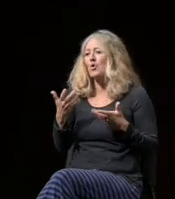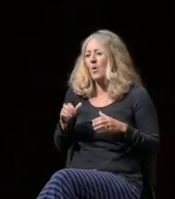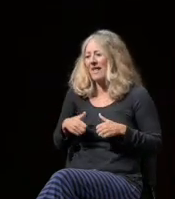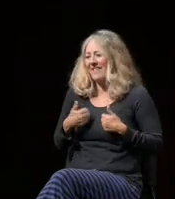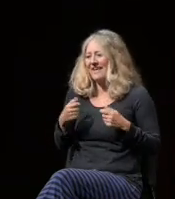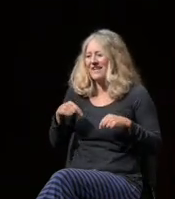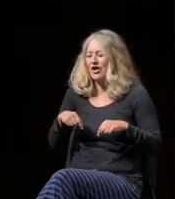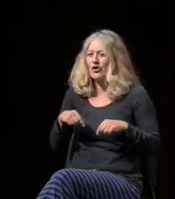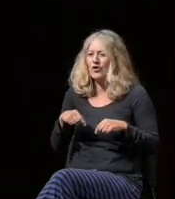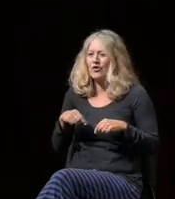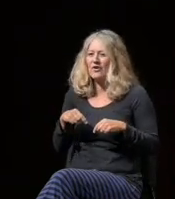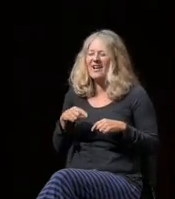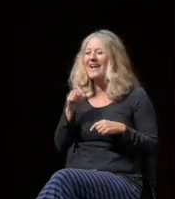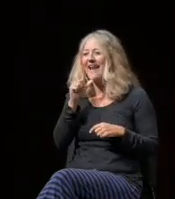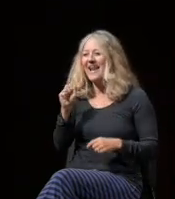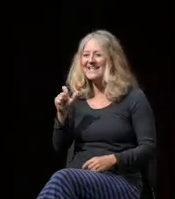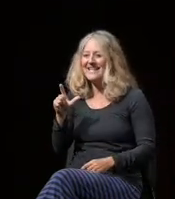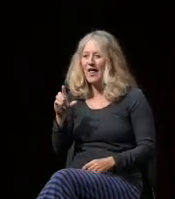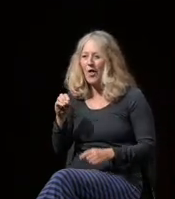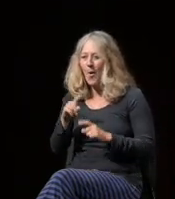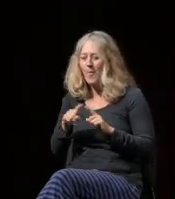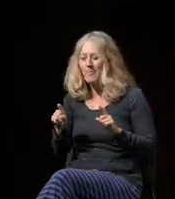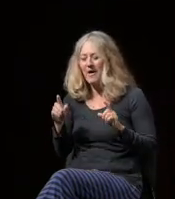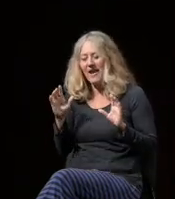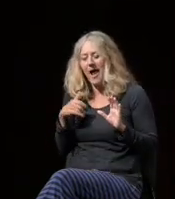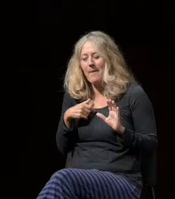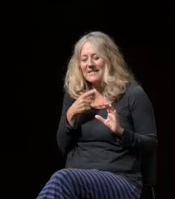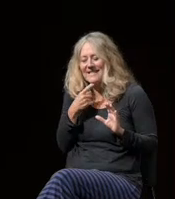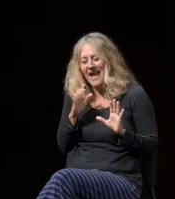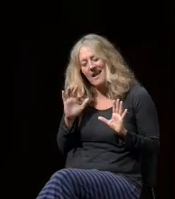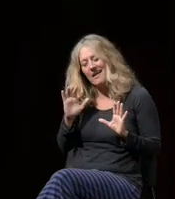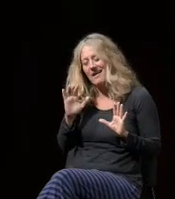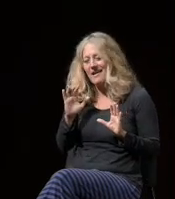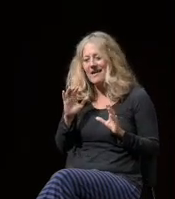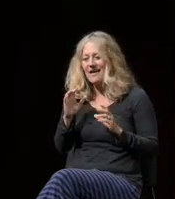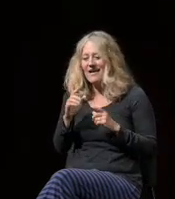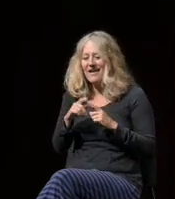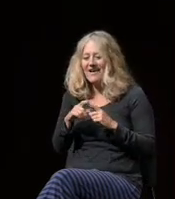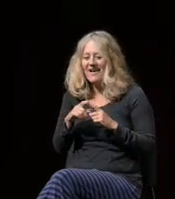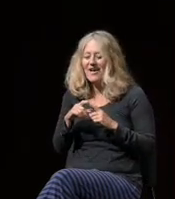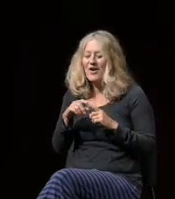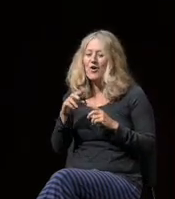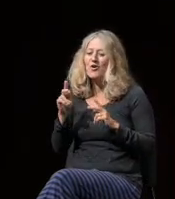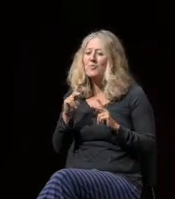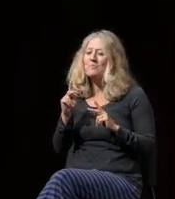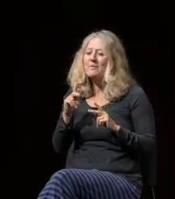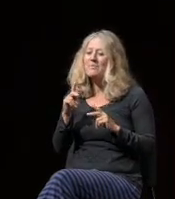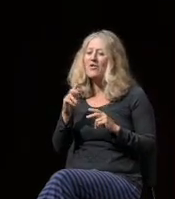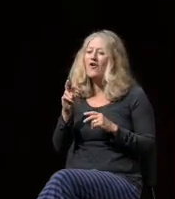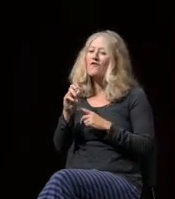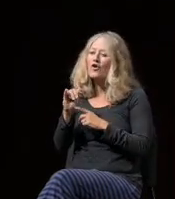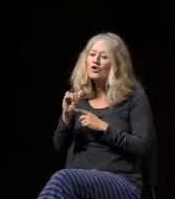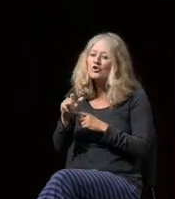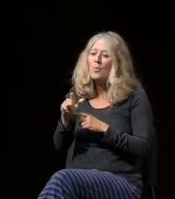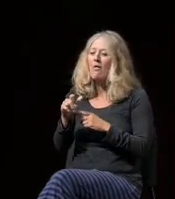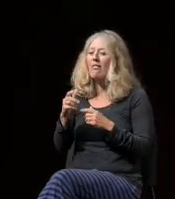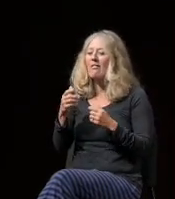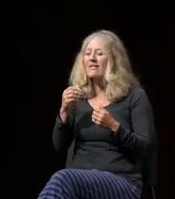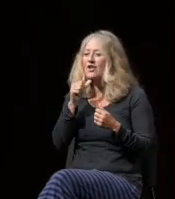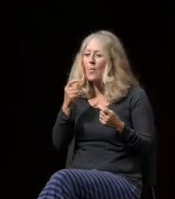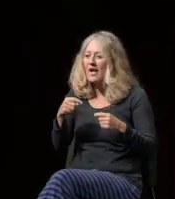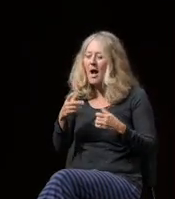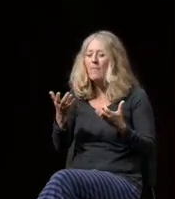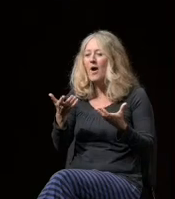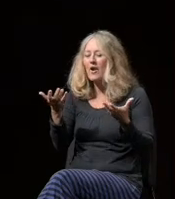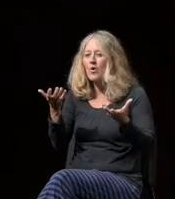at SLO, of course. Just saying. When Jill said, will I come, well, do I want to be virtual or do I want to come in? She said, I don't know if